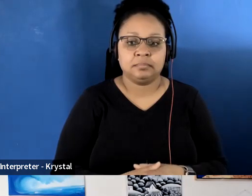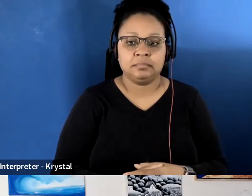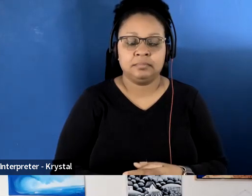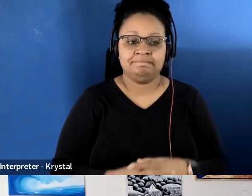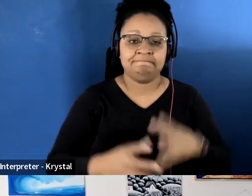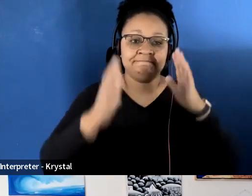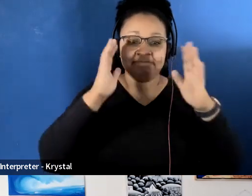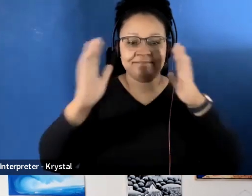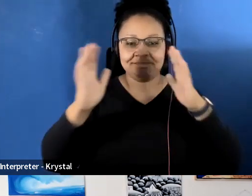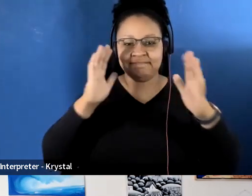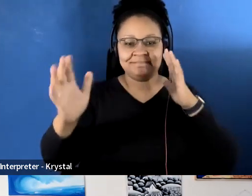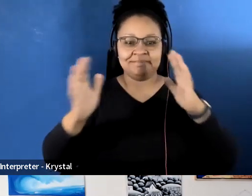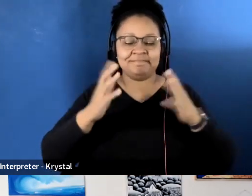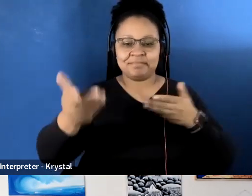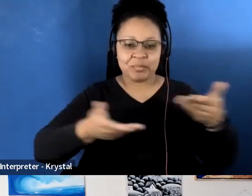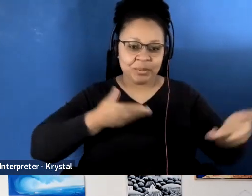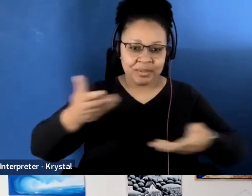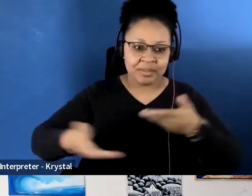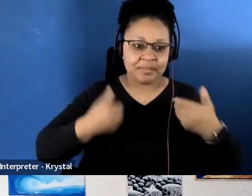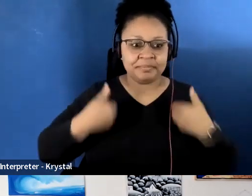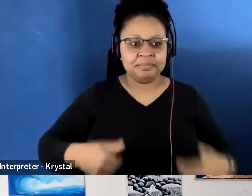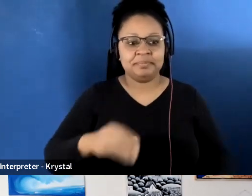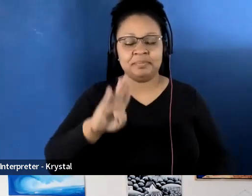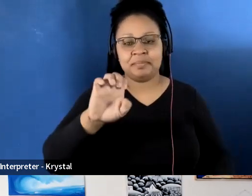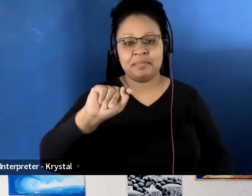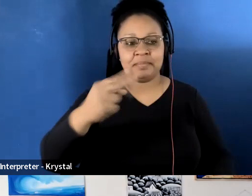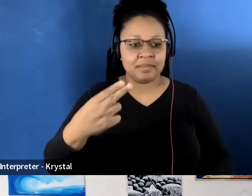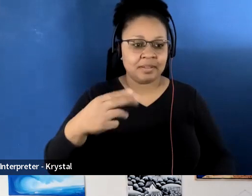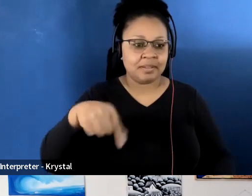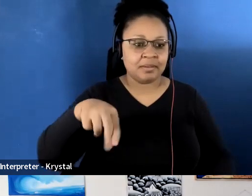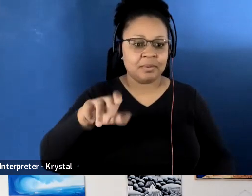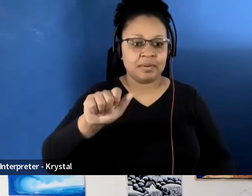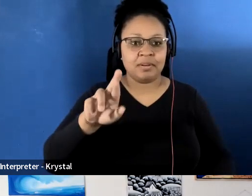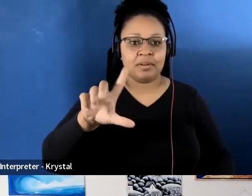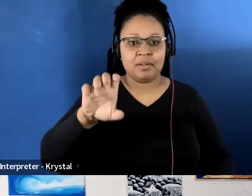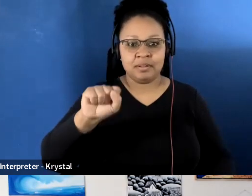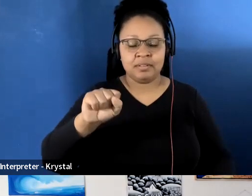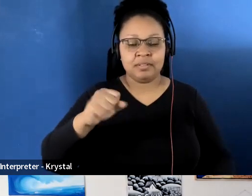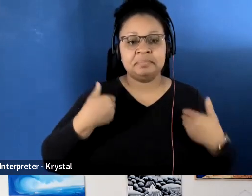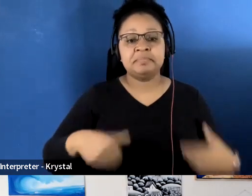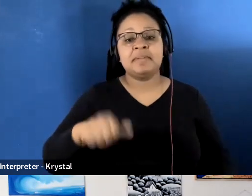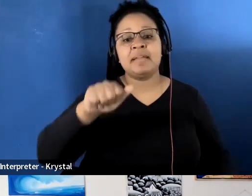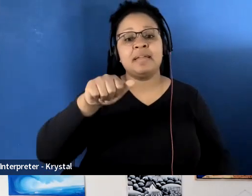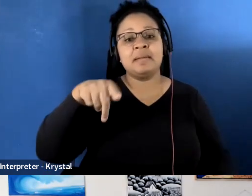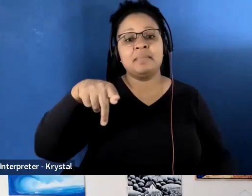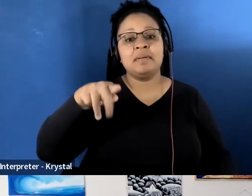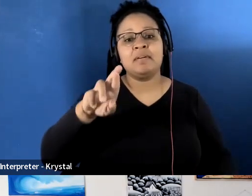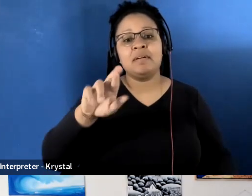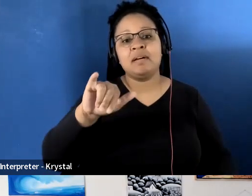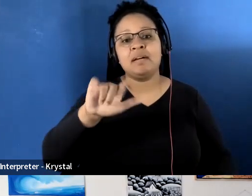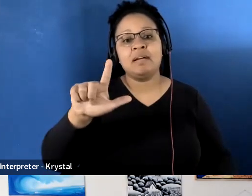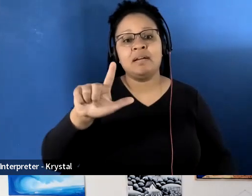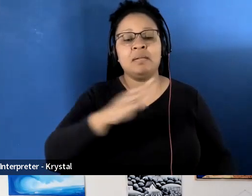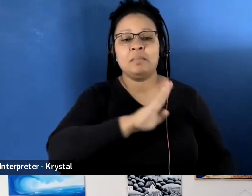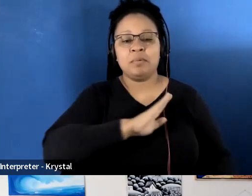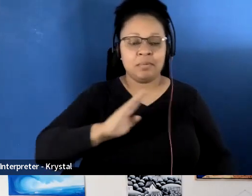Hello, everyone, and welcome. I'm Beth Quarles, an April board member and the moderator of the meeting